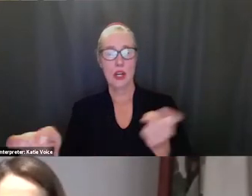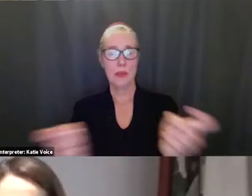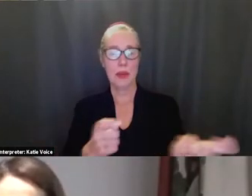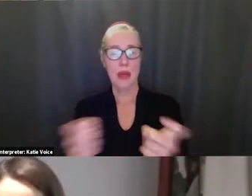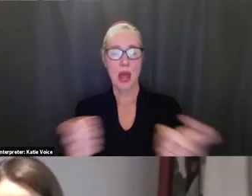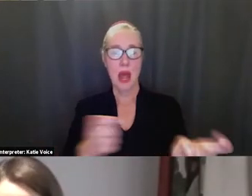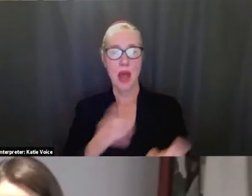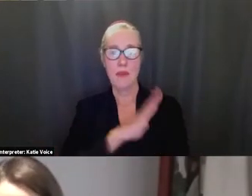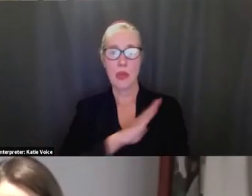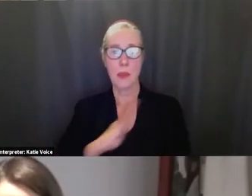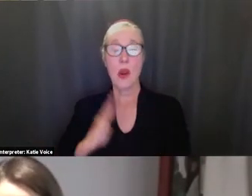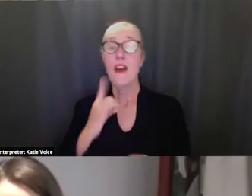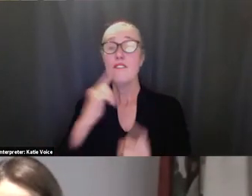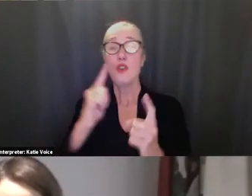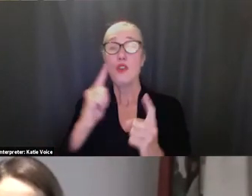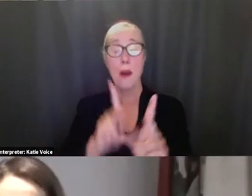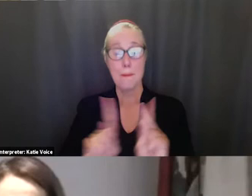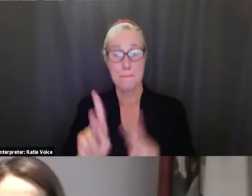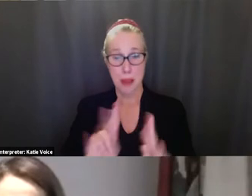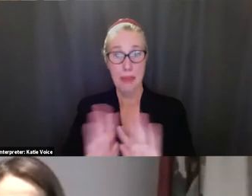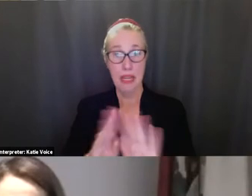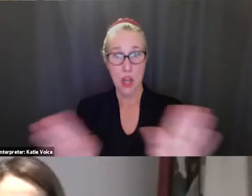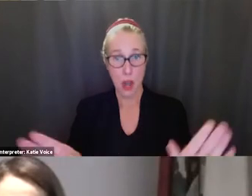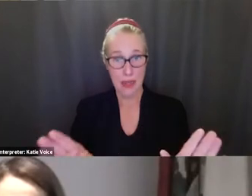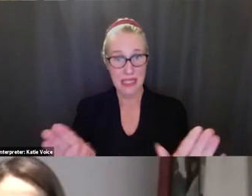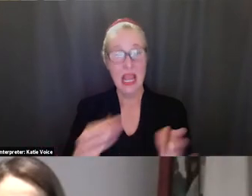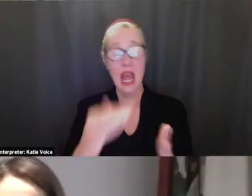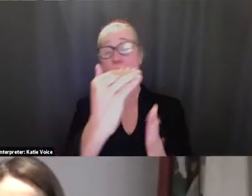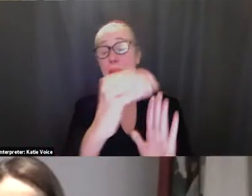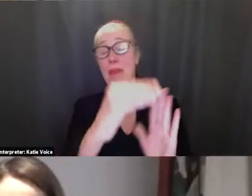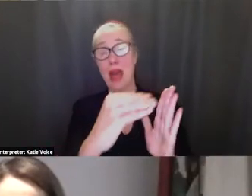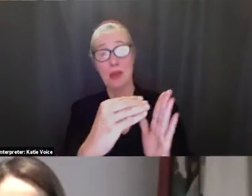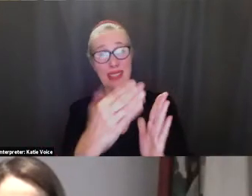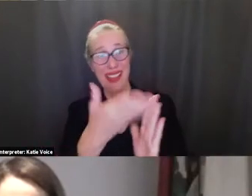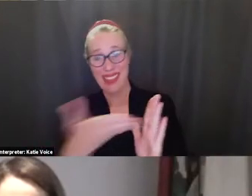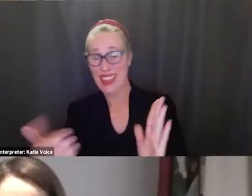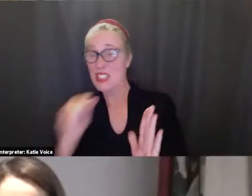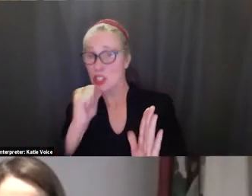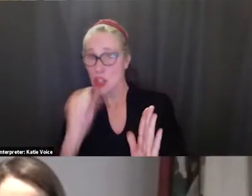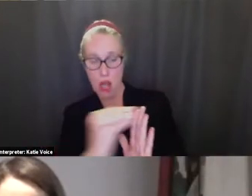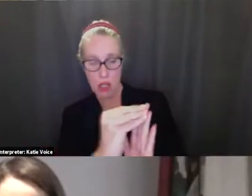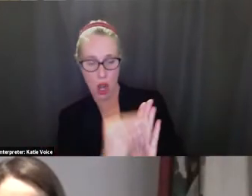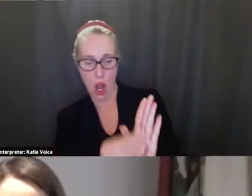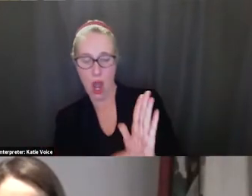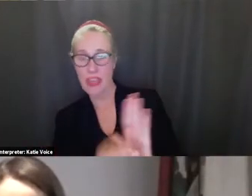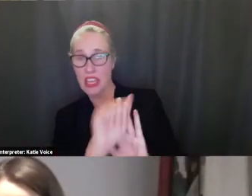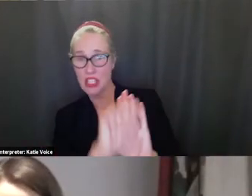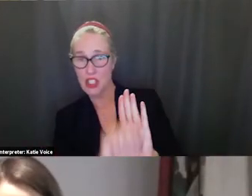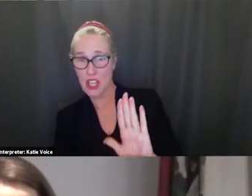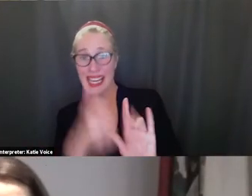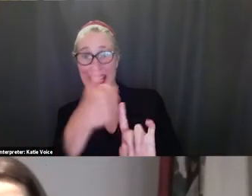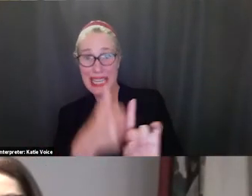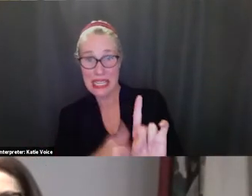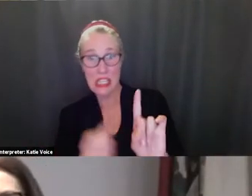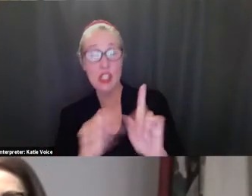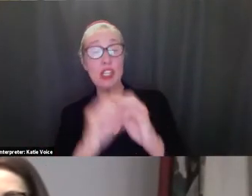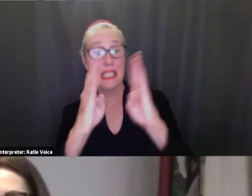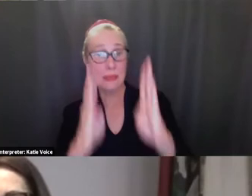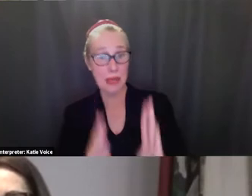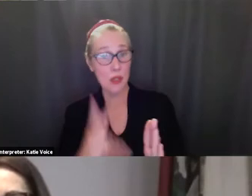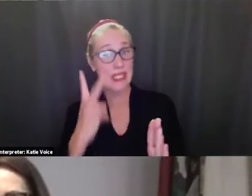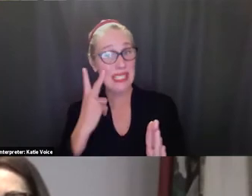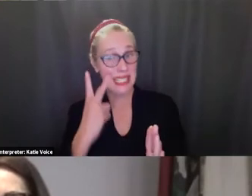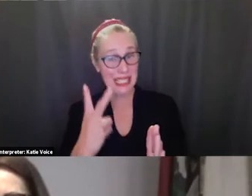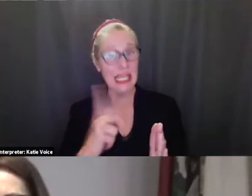comments about items that are not on the agenda this evening each speaker as i mentioned before and we have seen all evening is